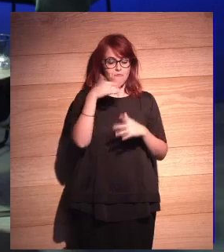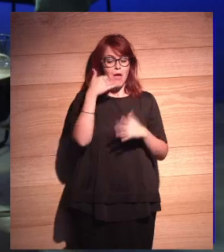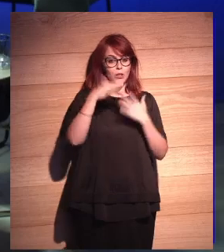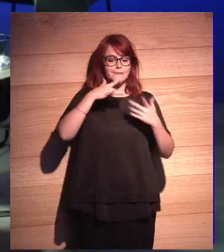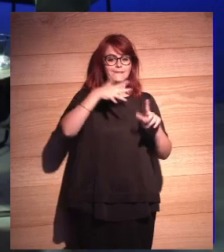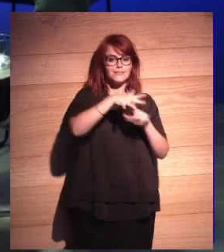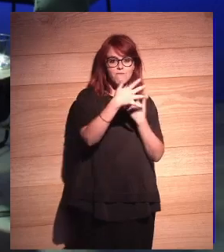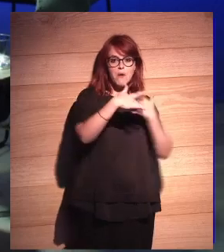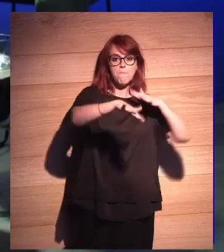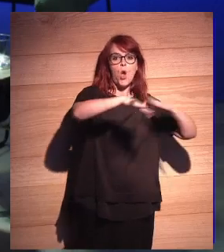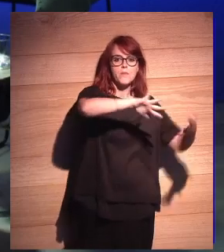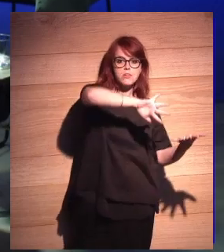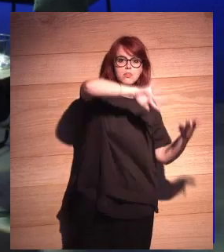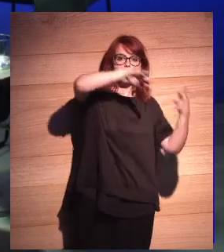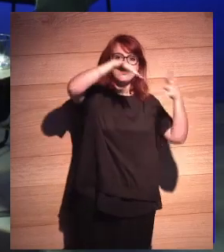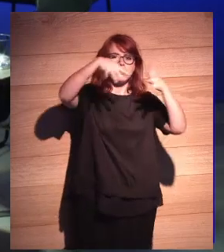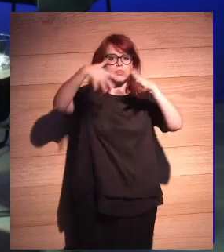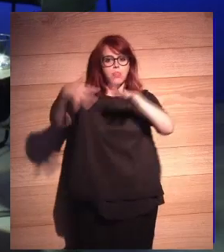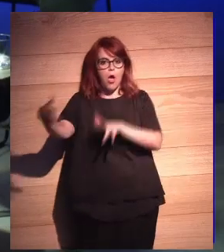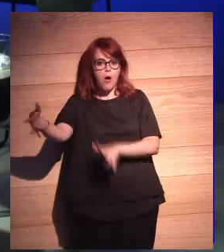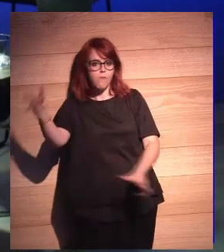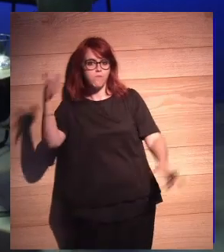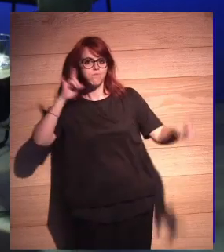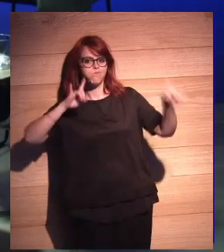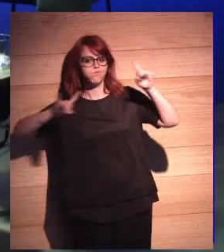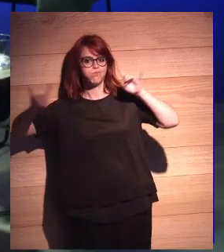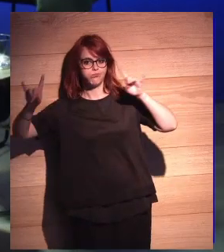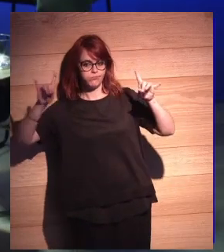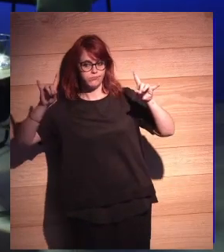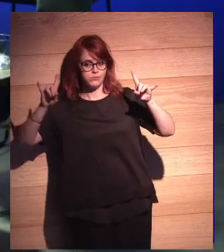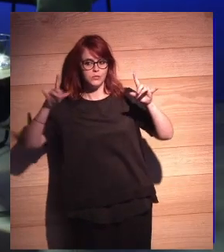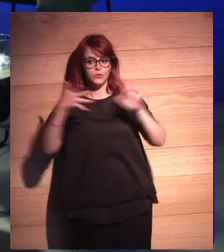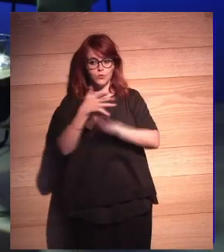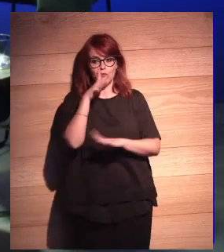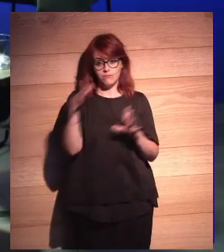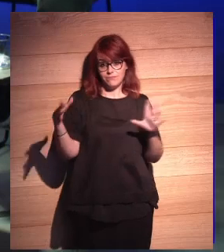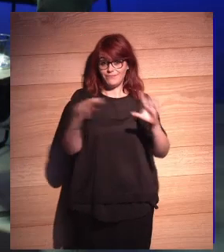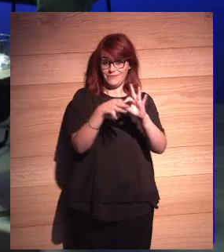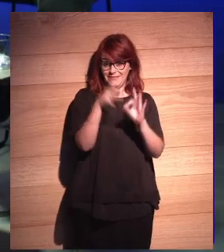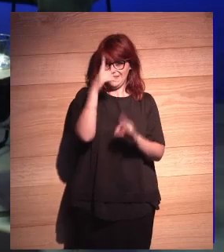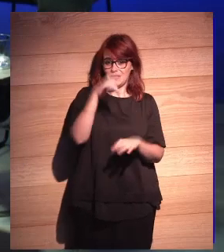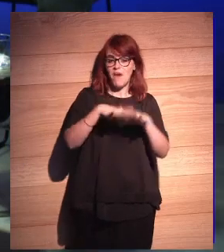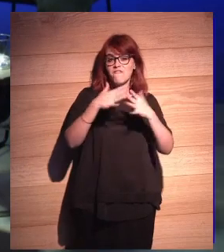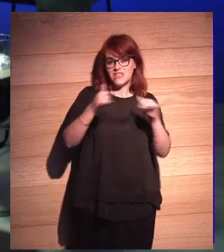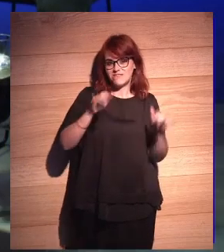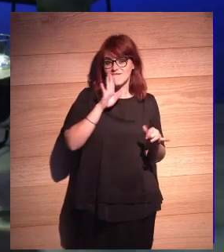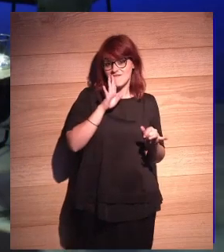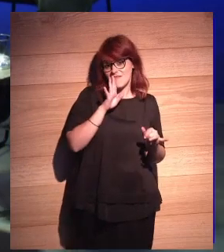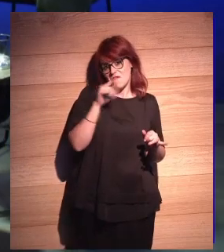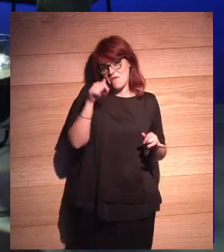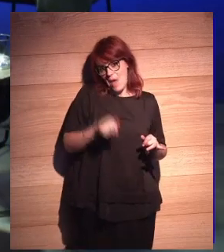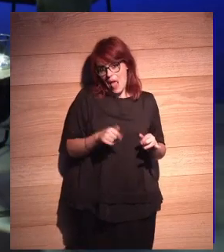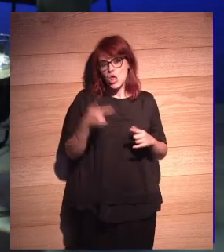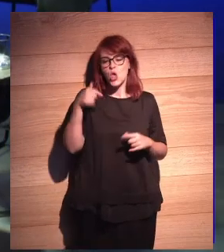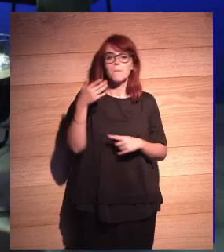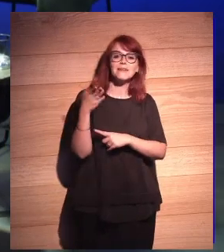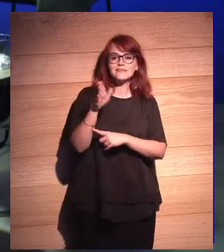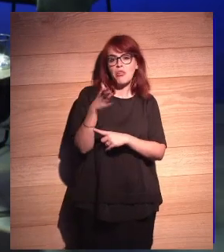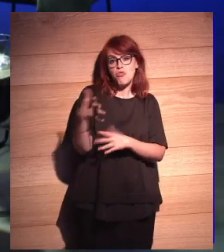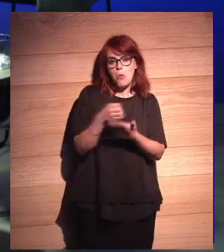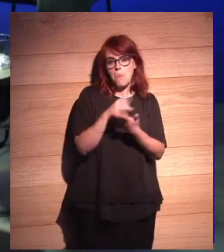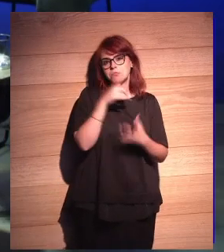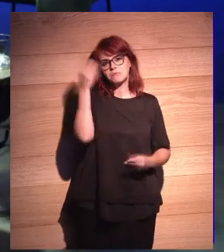click. But the sound comes from movement trajectory, and this has a lot to do with the topic of